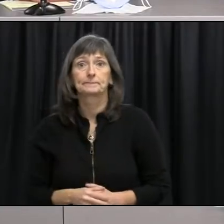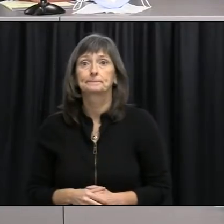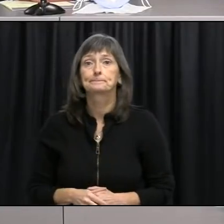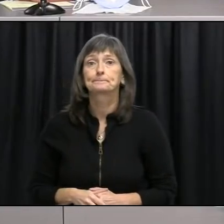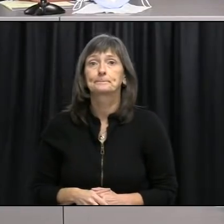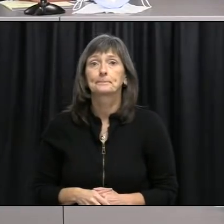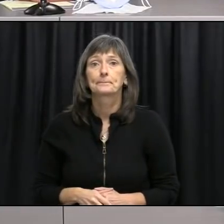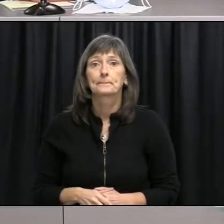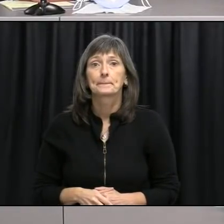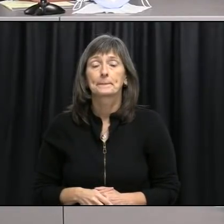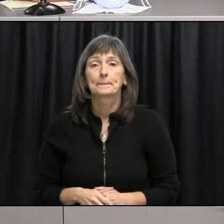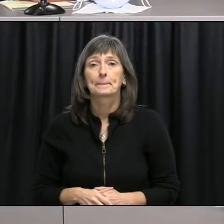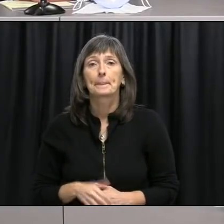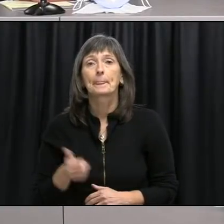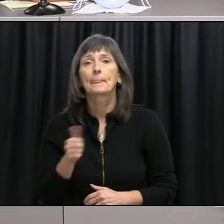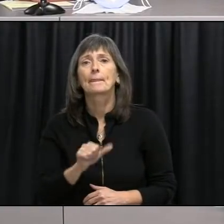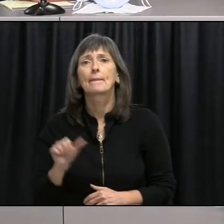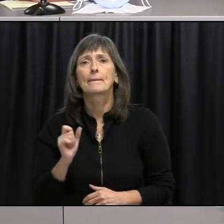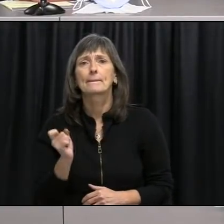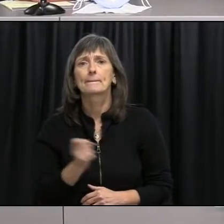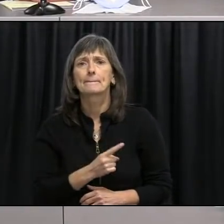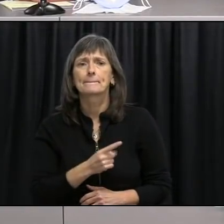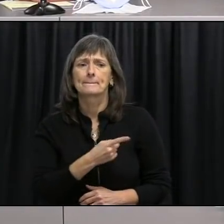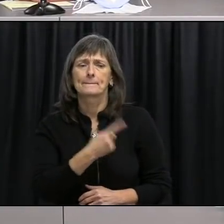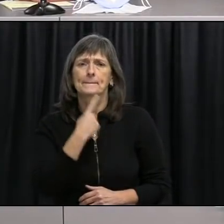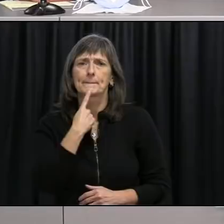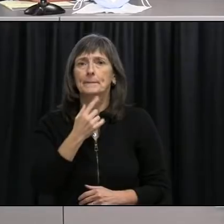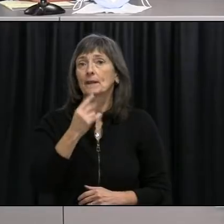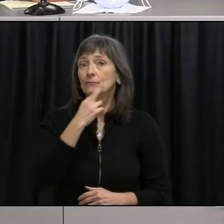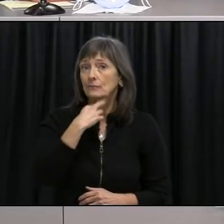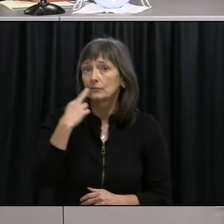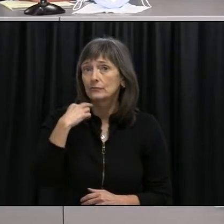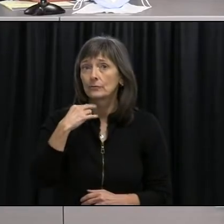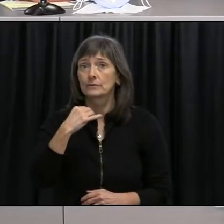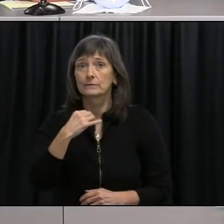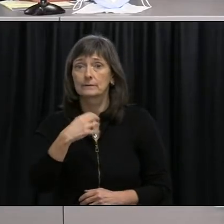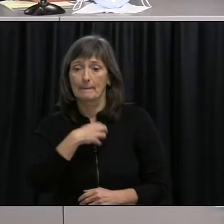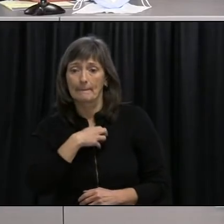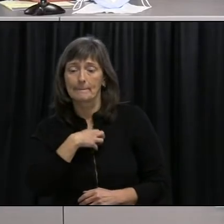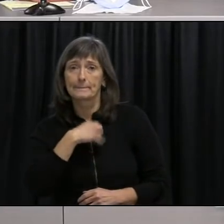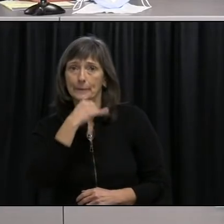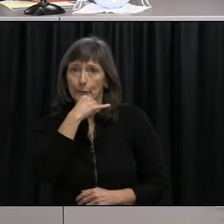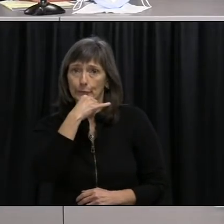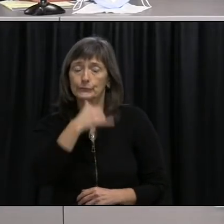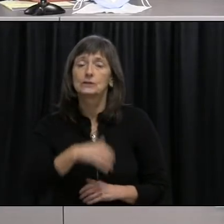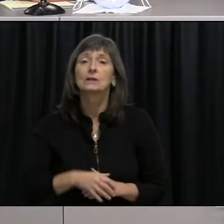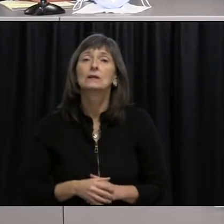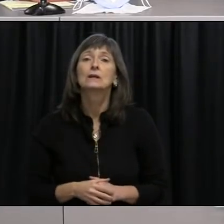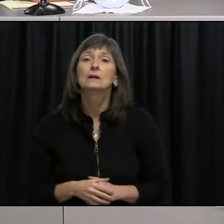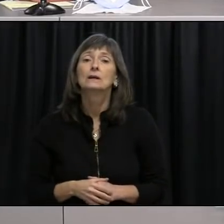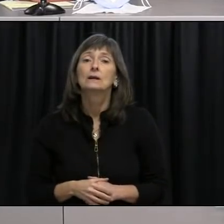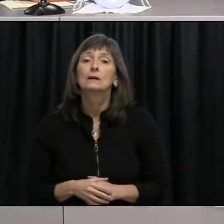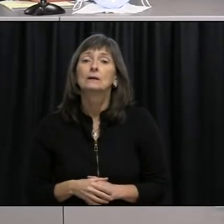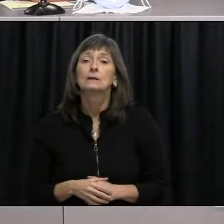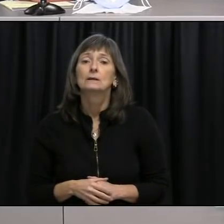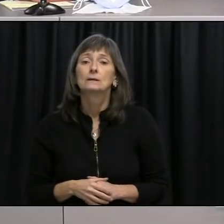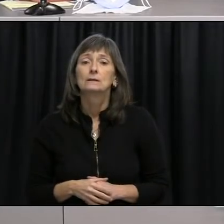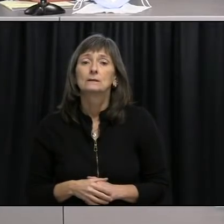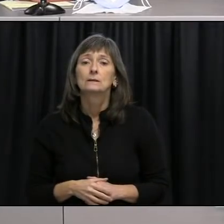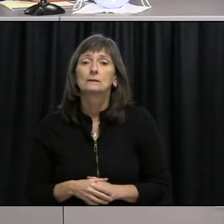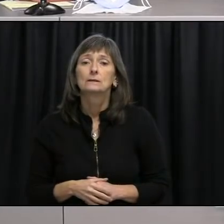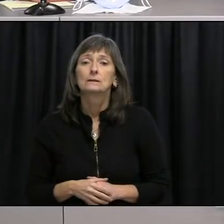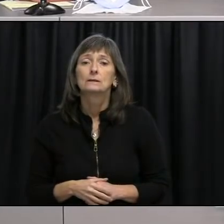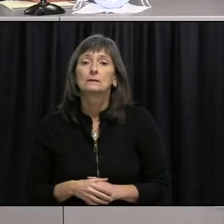ask is, you're talking about restaurants and bars. Do you see any signs through